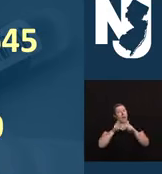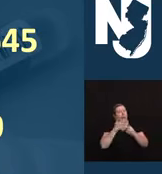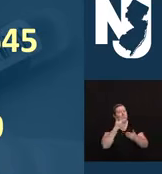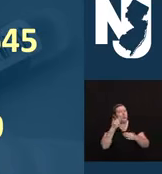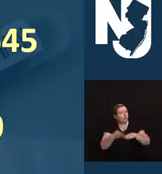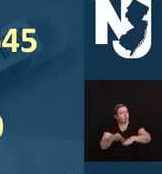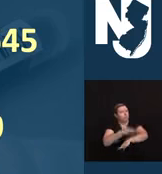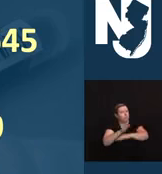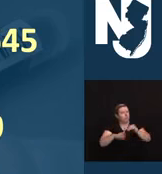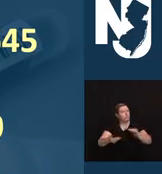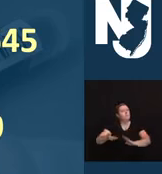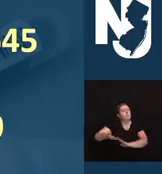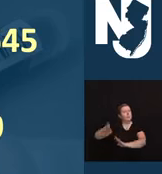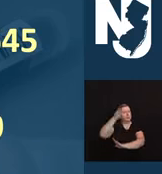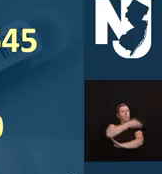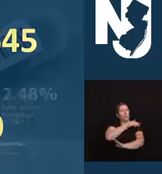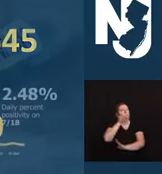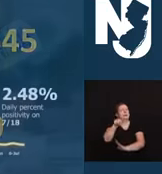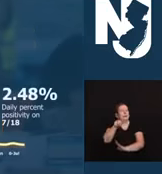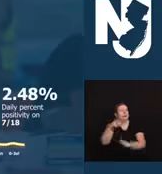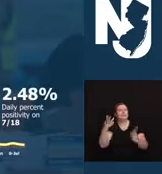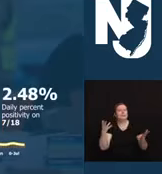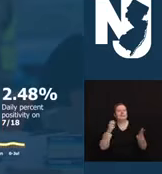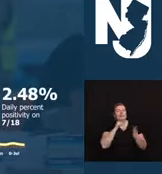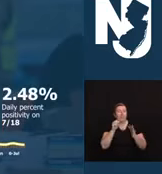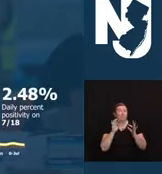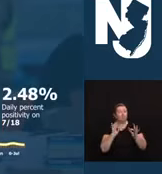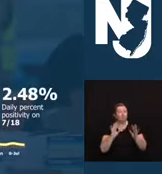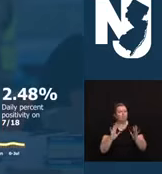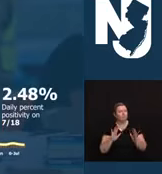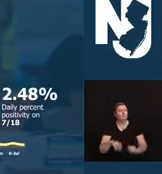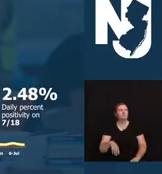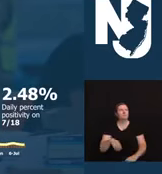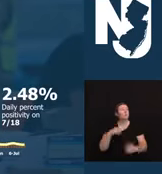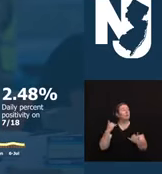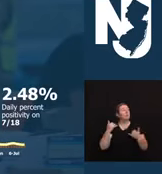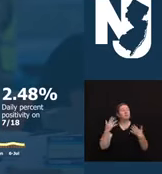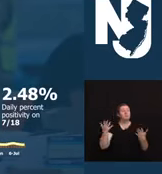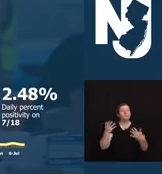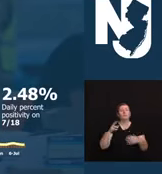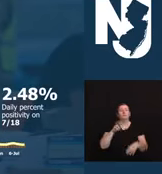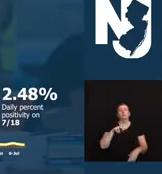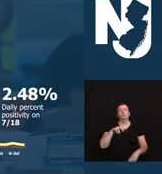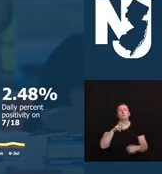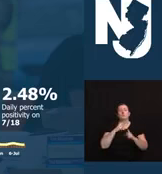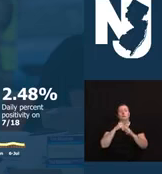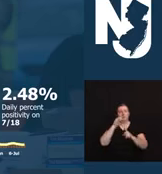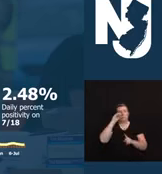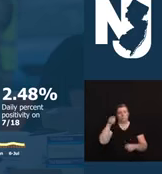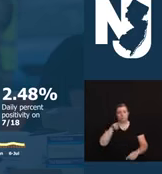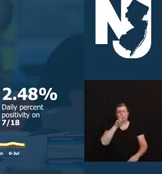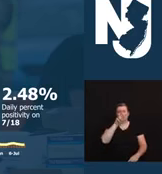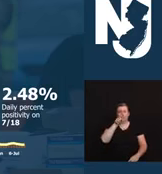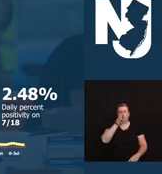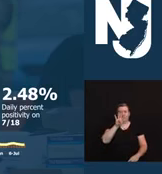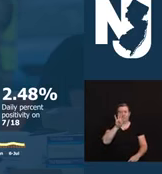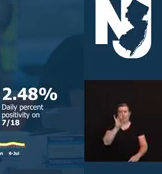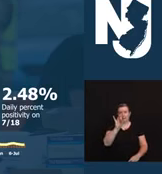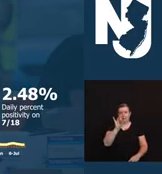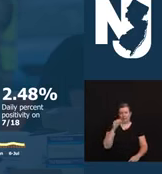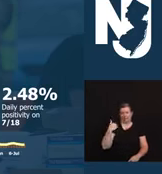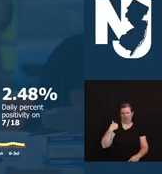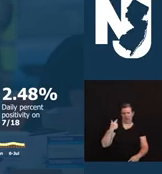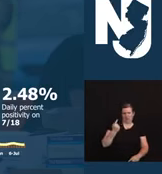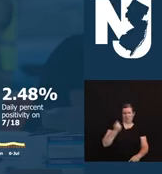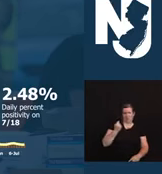not there yet. The daily percent positivity for tests recorded on July 18, that was Saturday, 2.48%. I